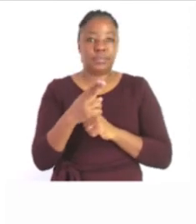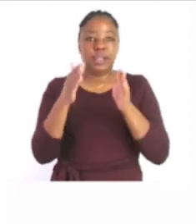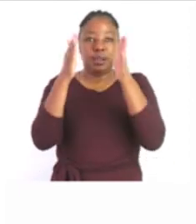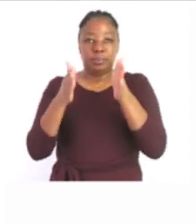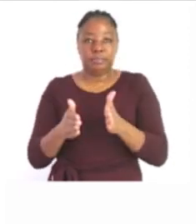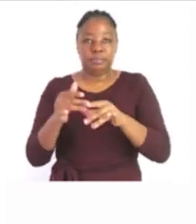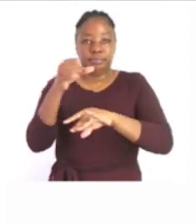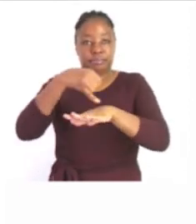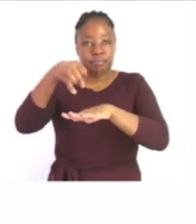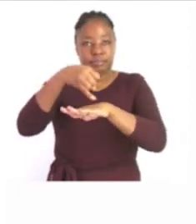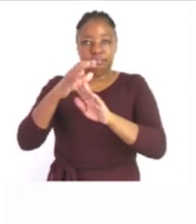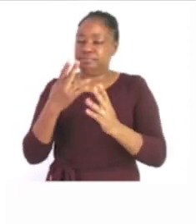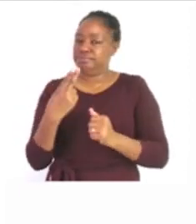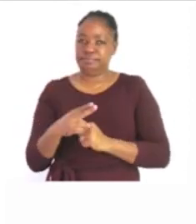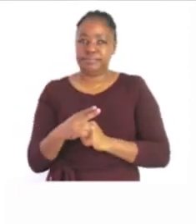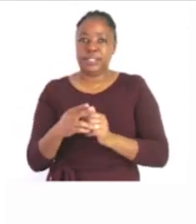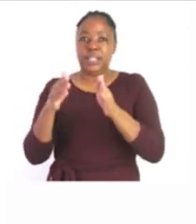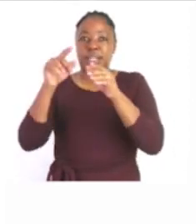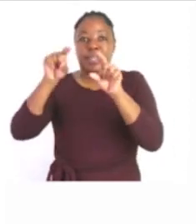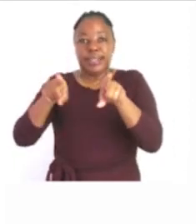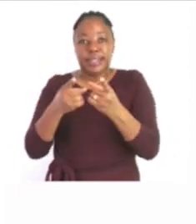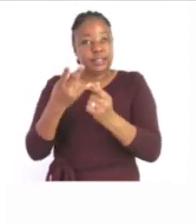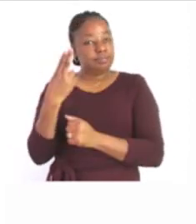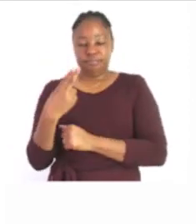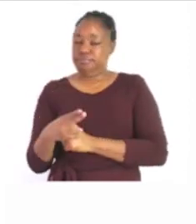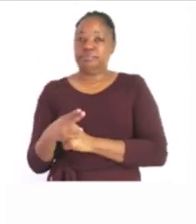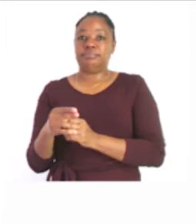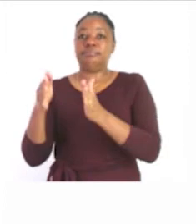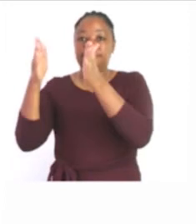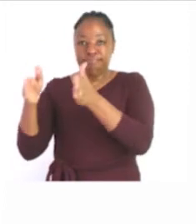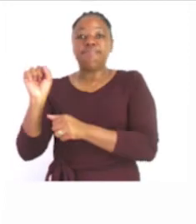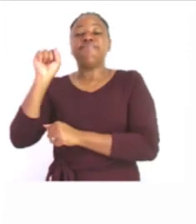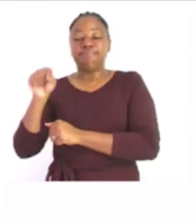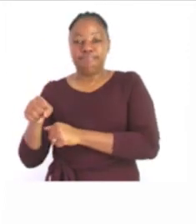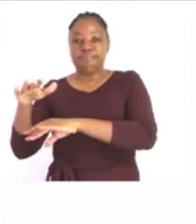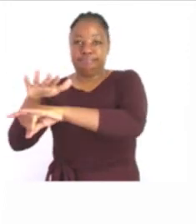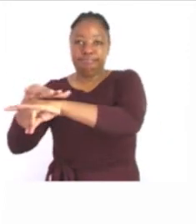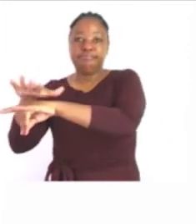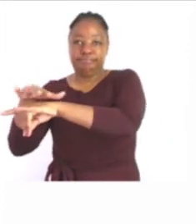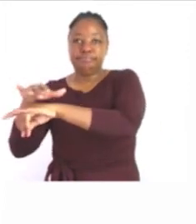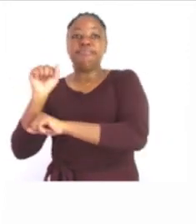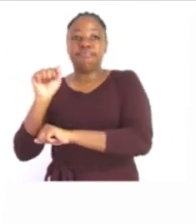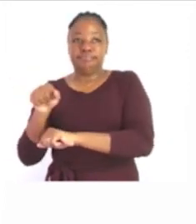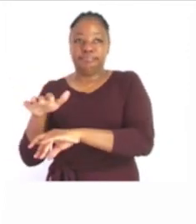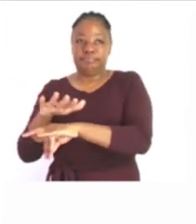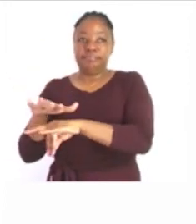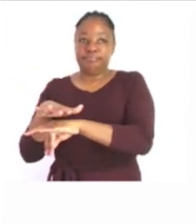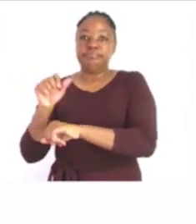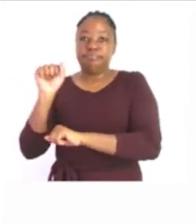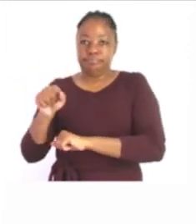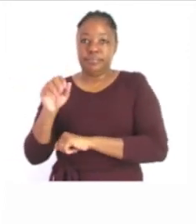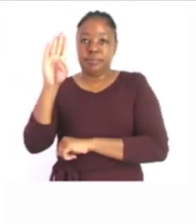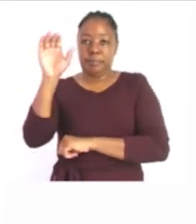be a thing in this case, but a bat is an animal. So I'd like you to write the word